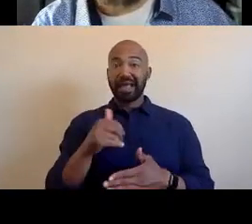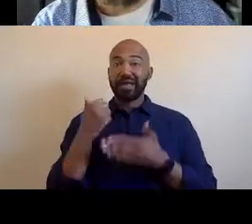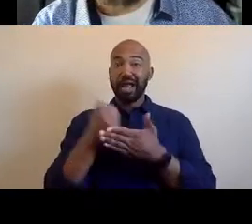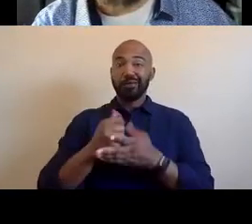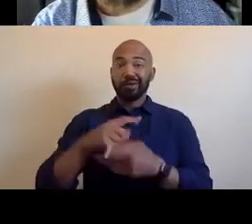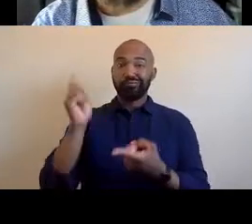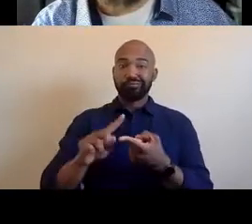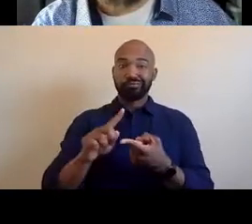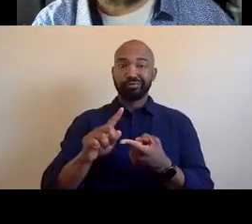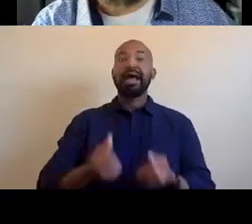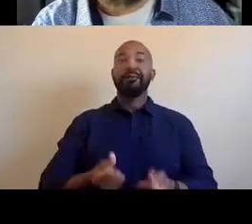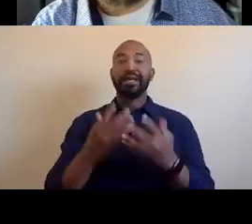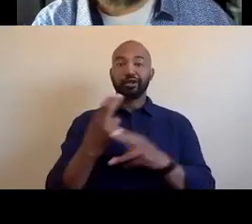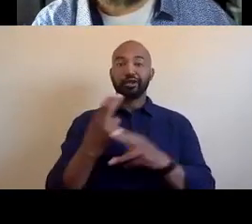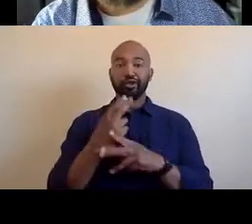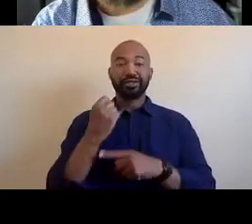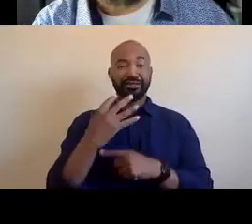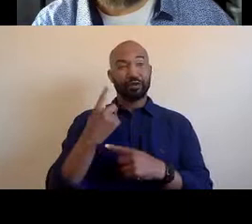consider.